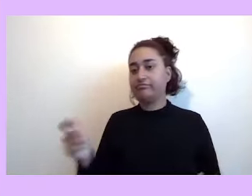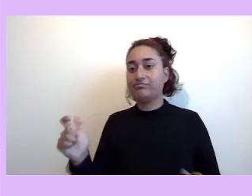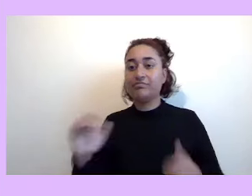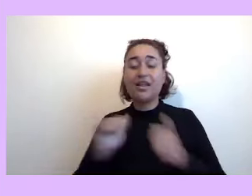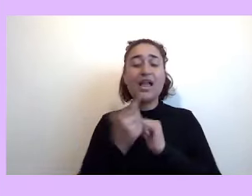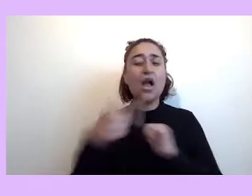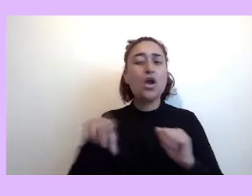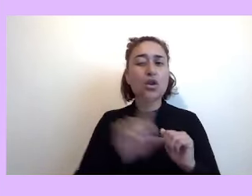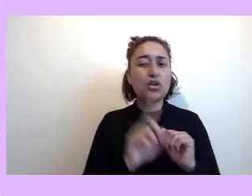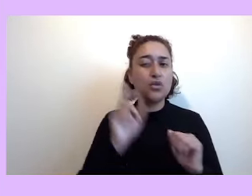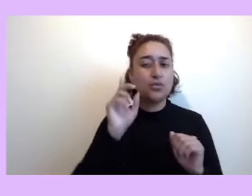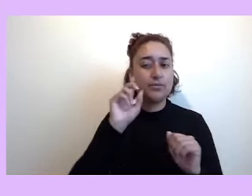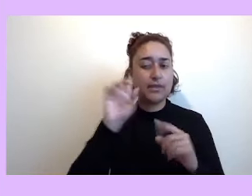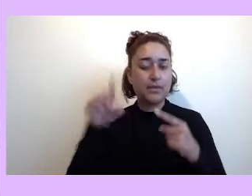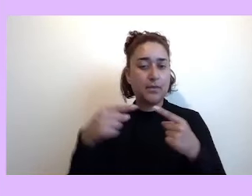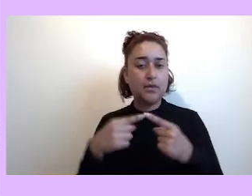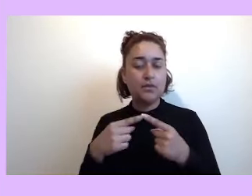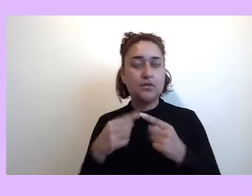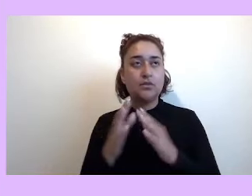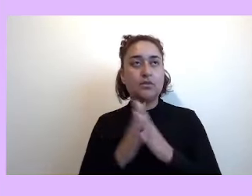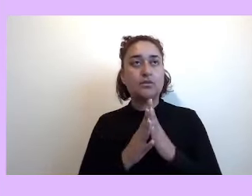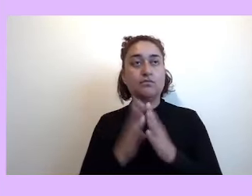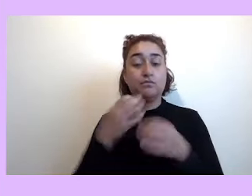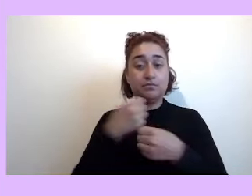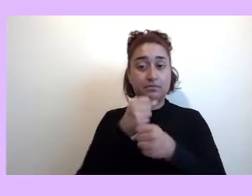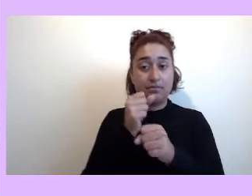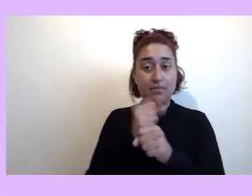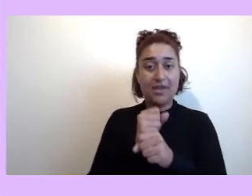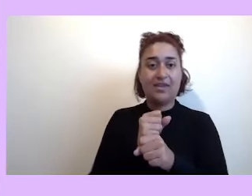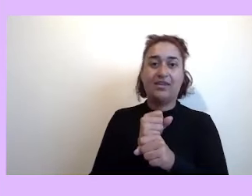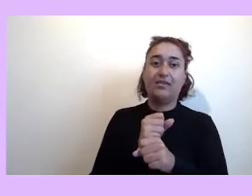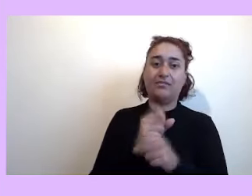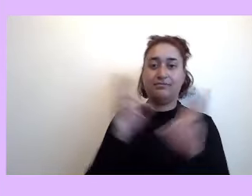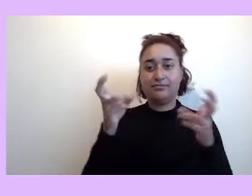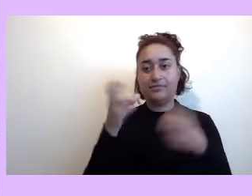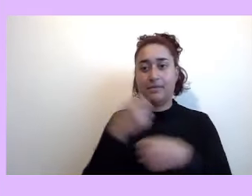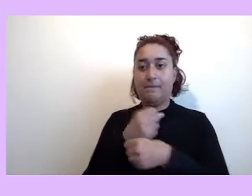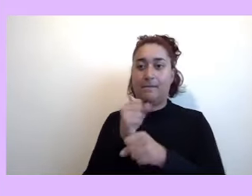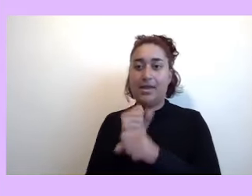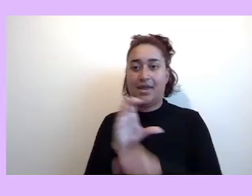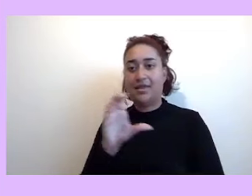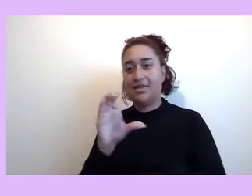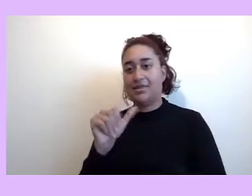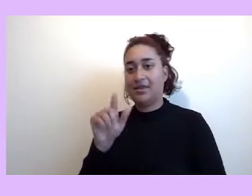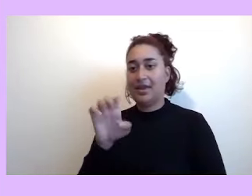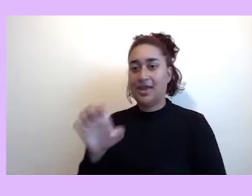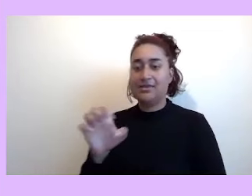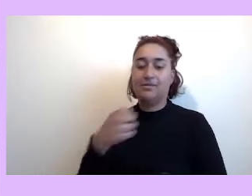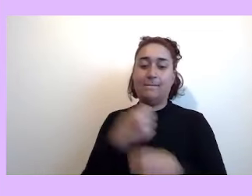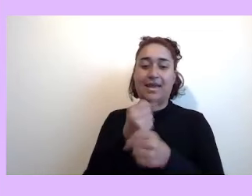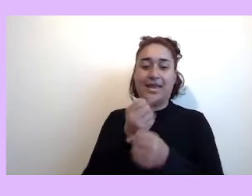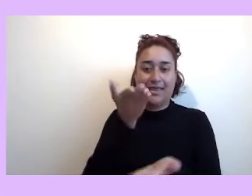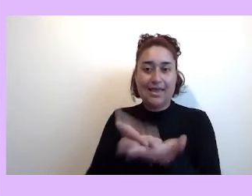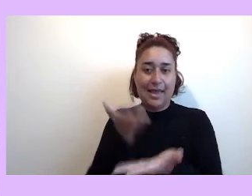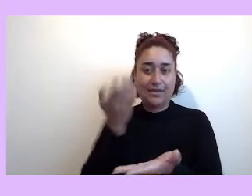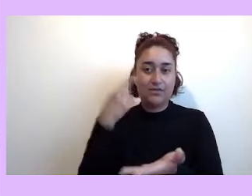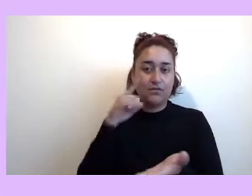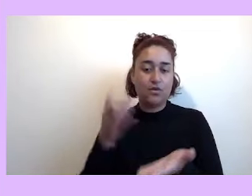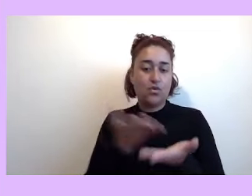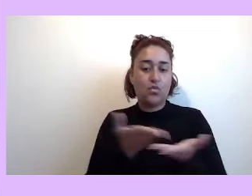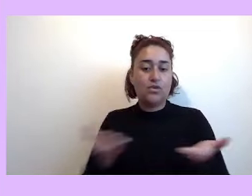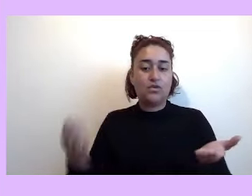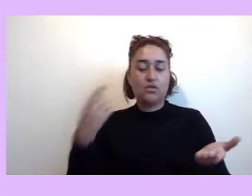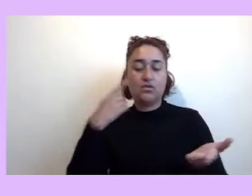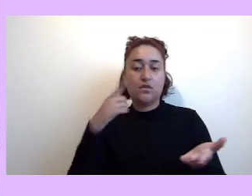how do you think about making the case for resource for this kind of public art for public good?